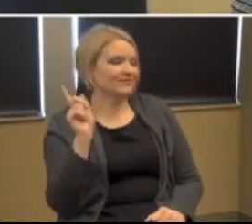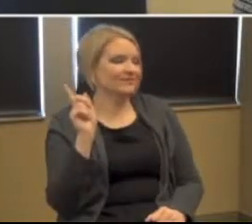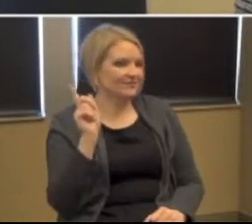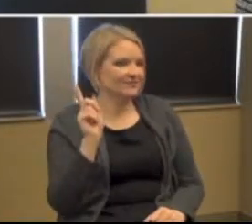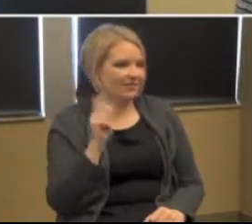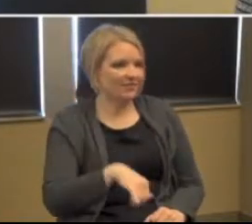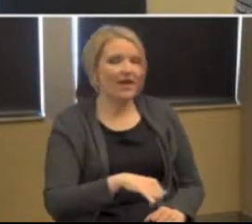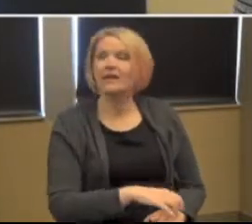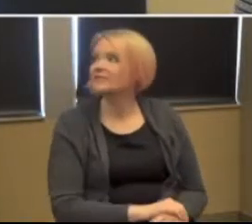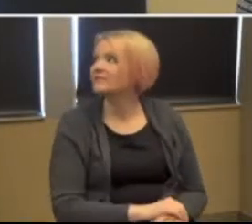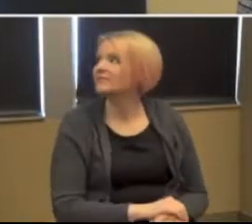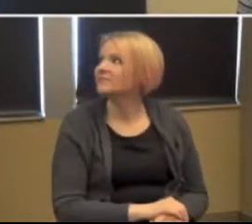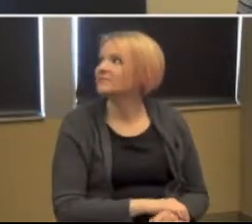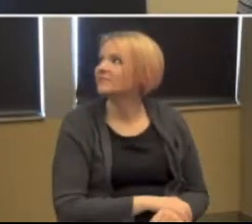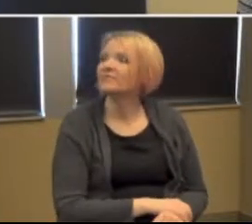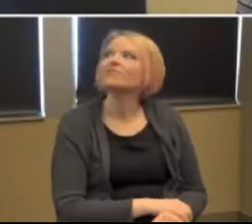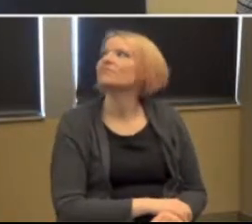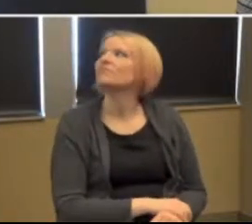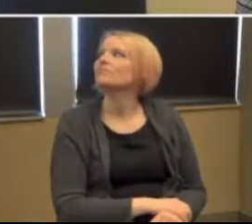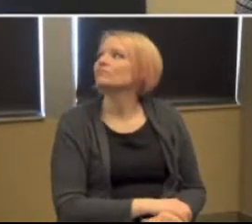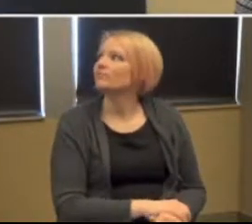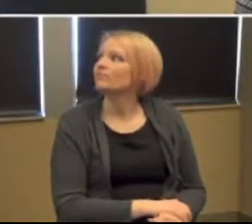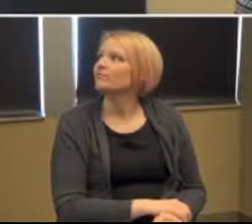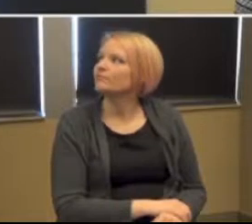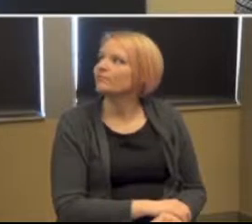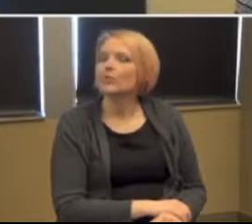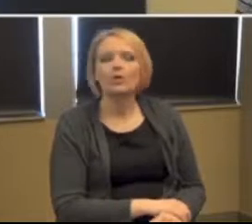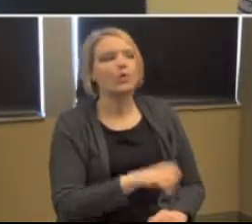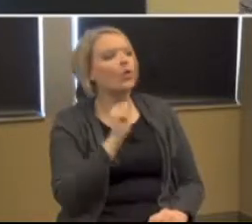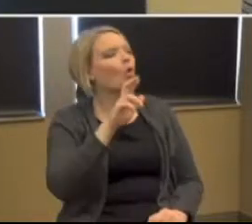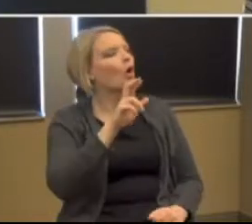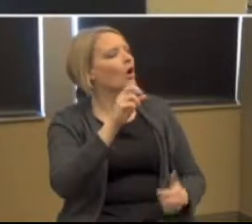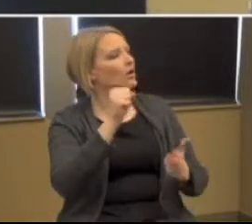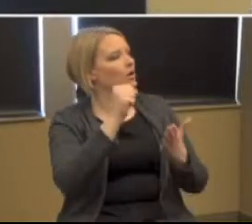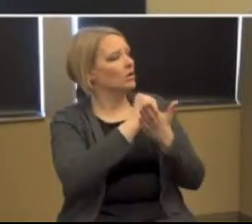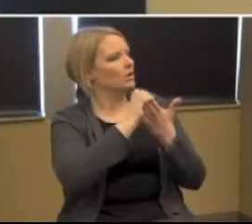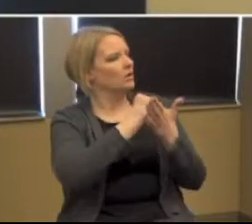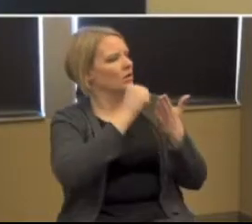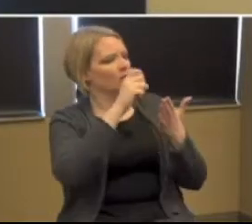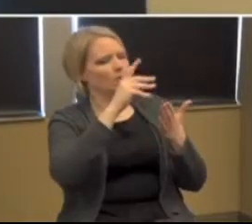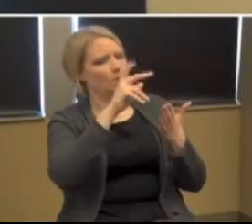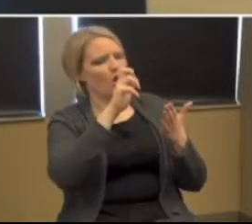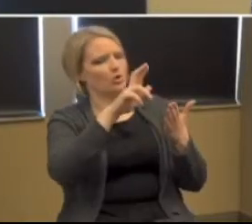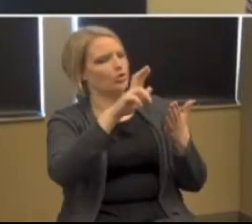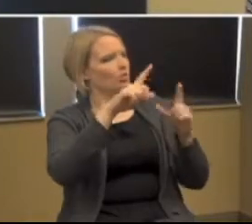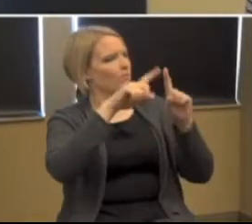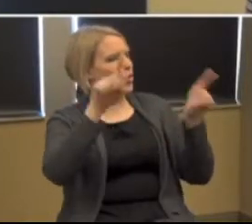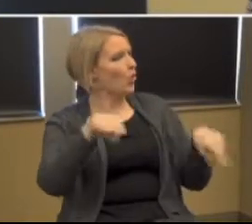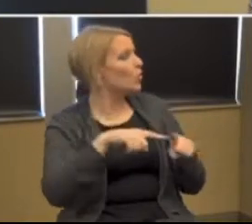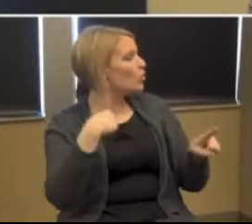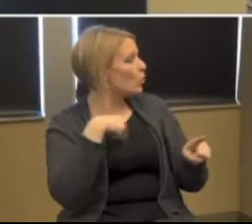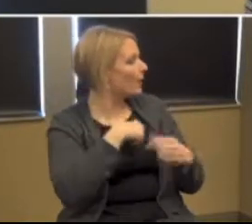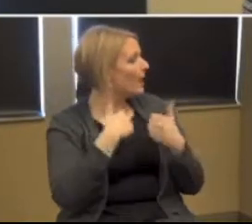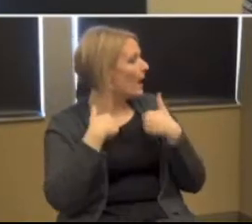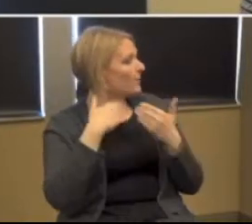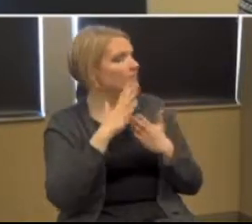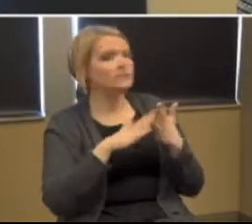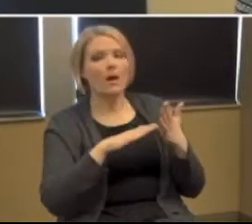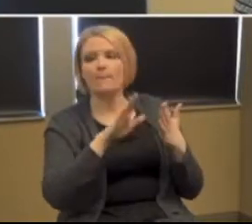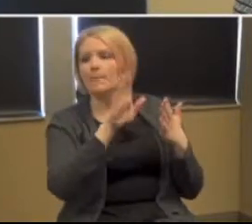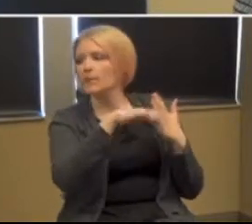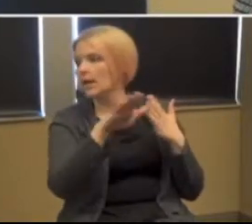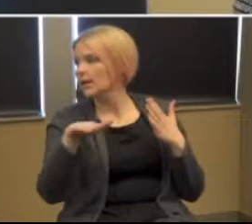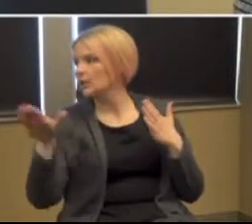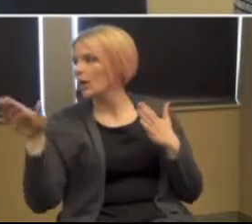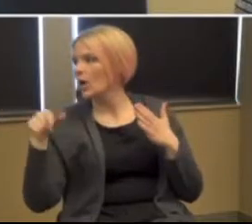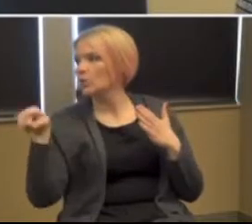that would work for. Or on a marker board. We have a few of those laying around. We do have some of those laying